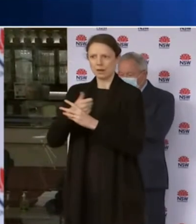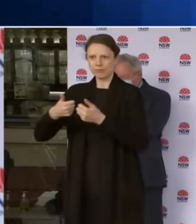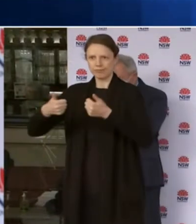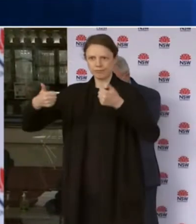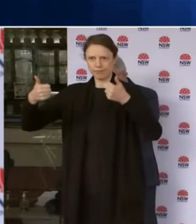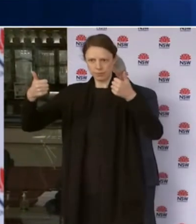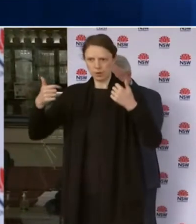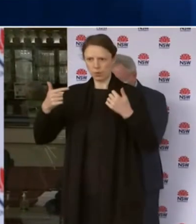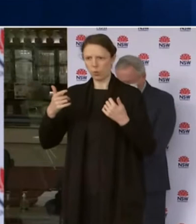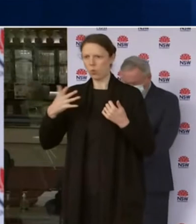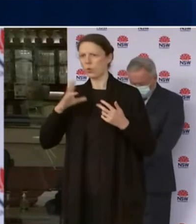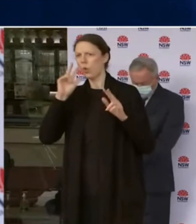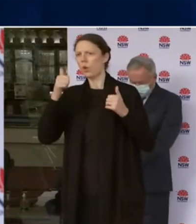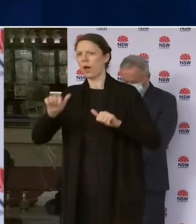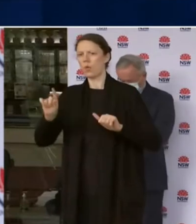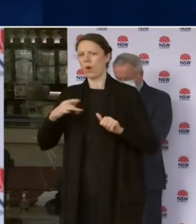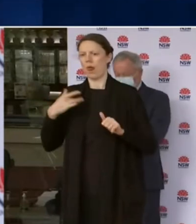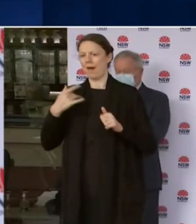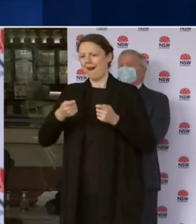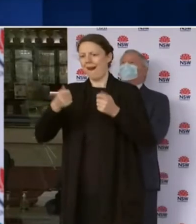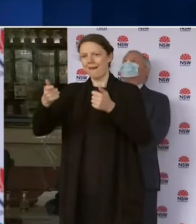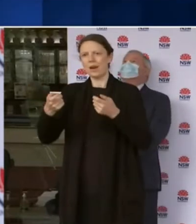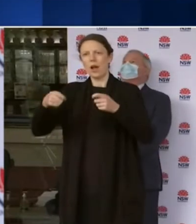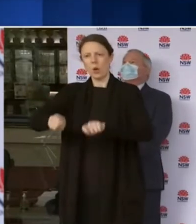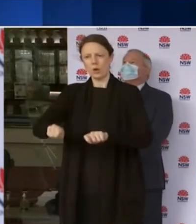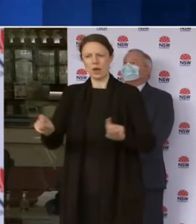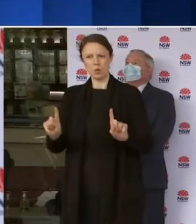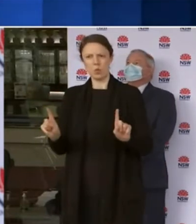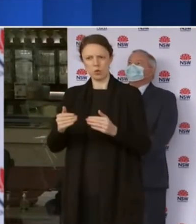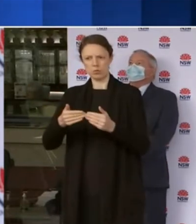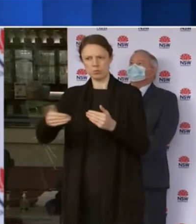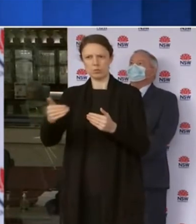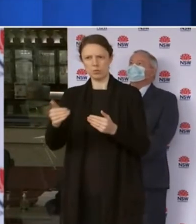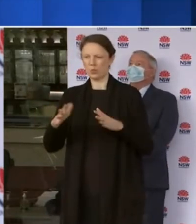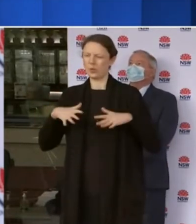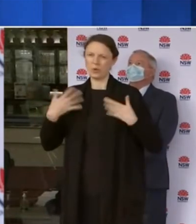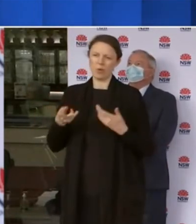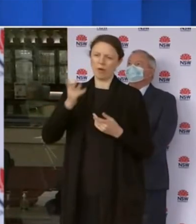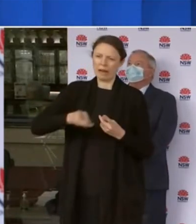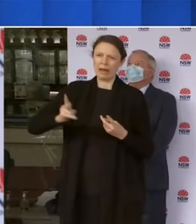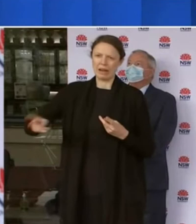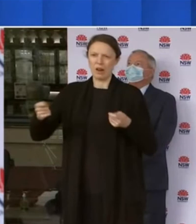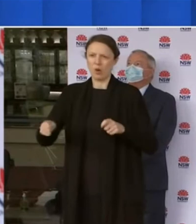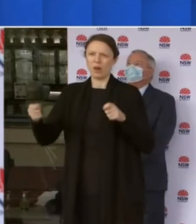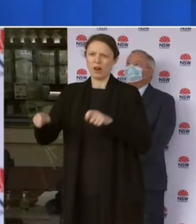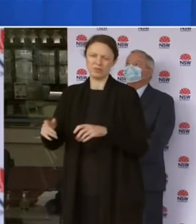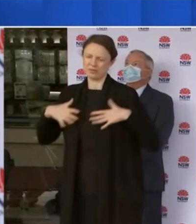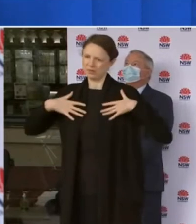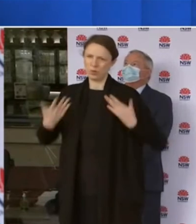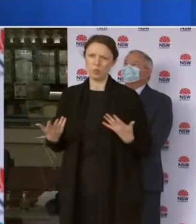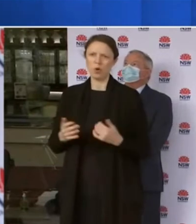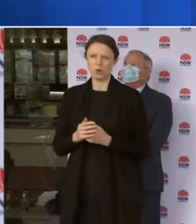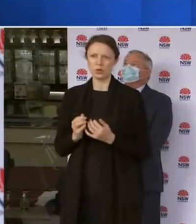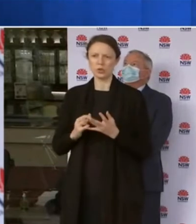Delta variant is very different to what we've seen before. And what we don't want is another lockdown. And so what we'll be looking